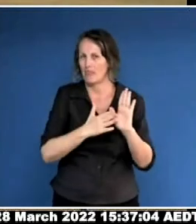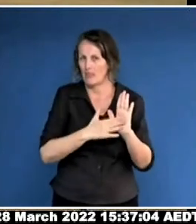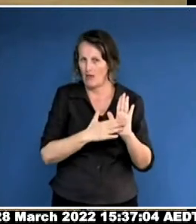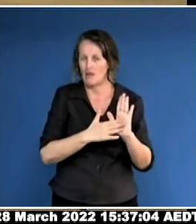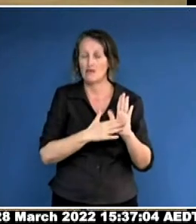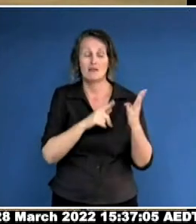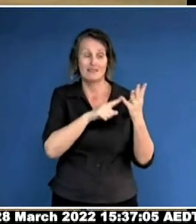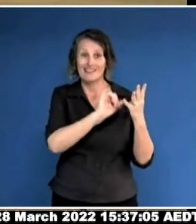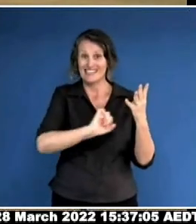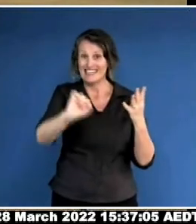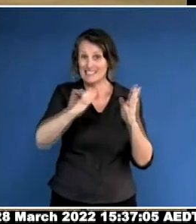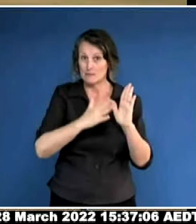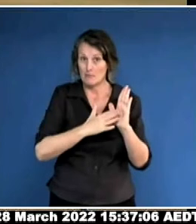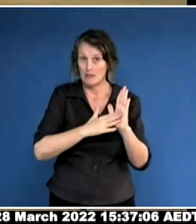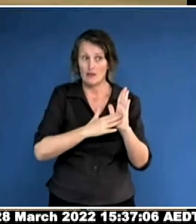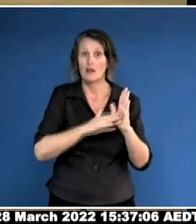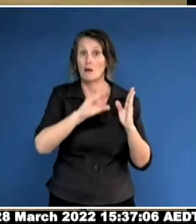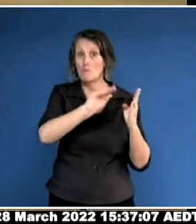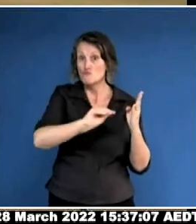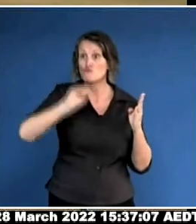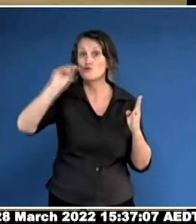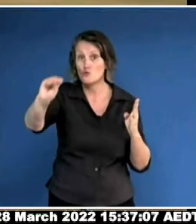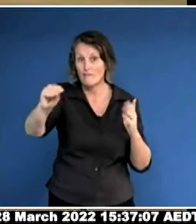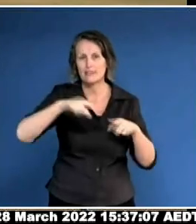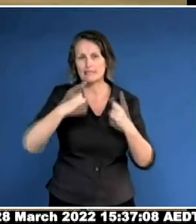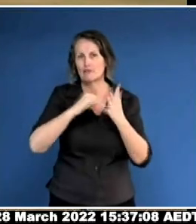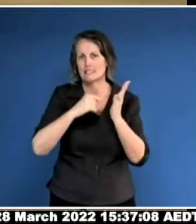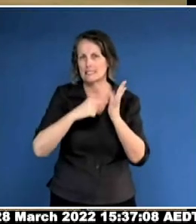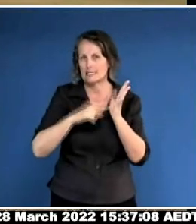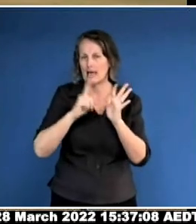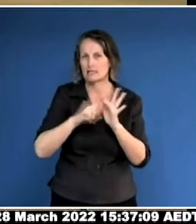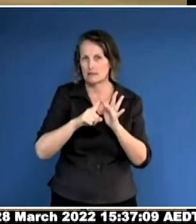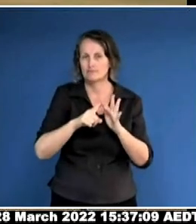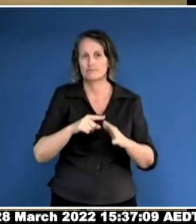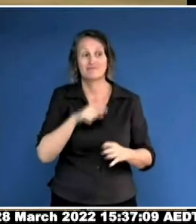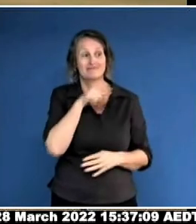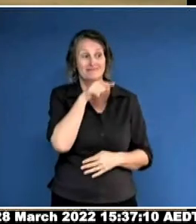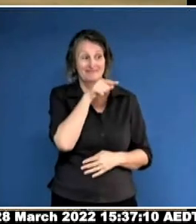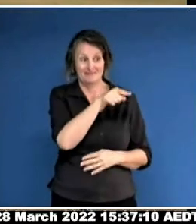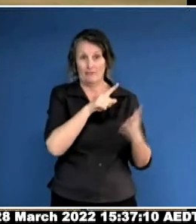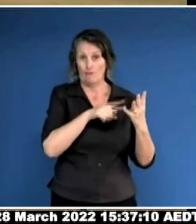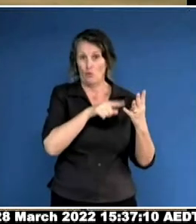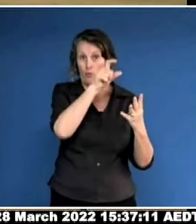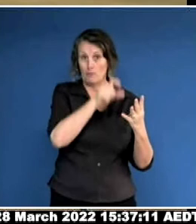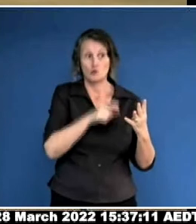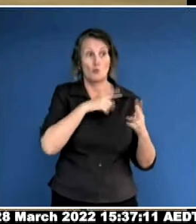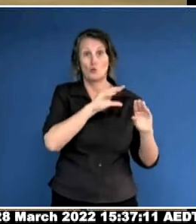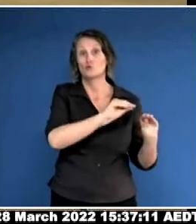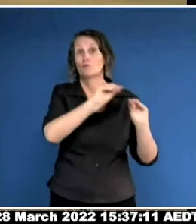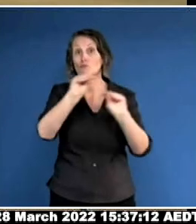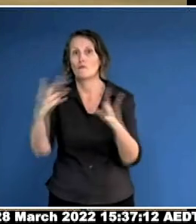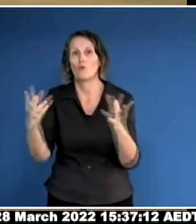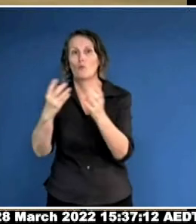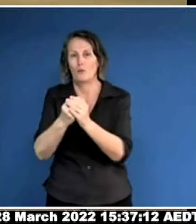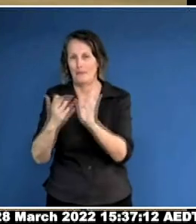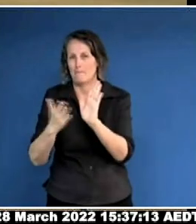Person 4's mother moved into state and his sister was living there as well. Person 4 wanted to be close to them and get away from my home state because